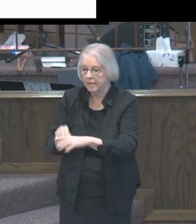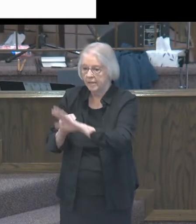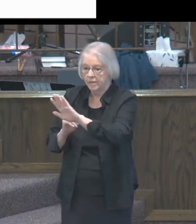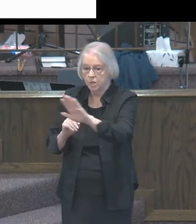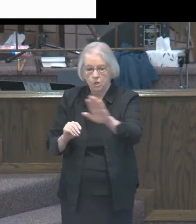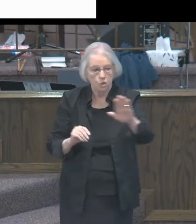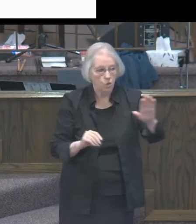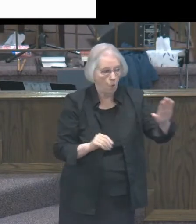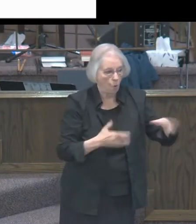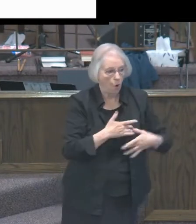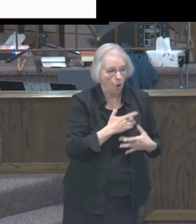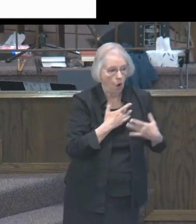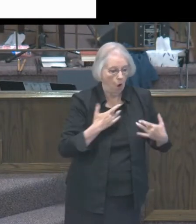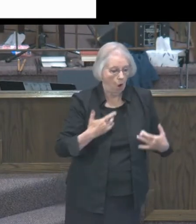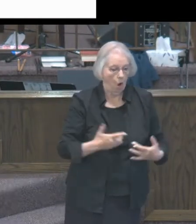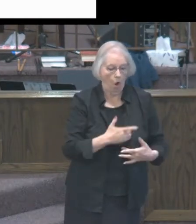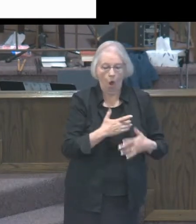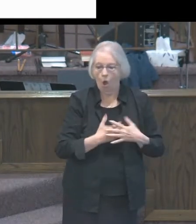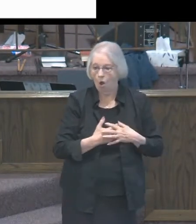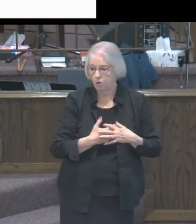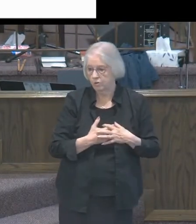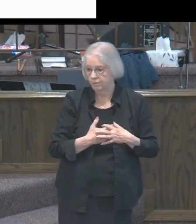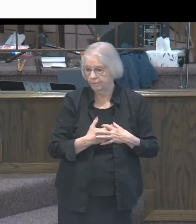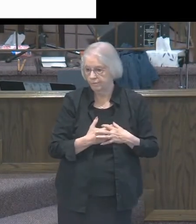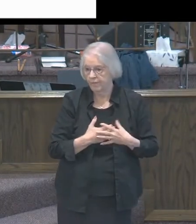than with what man sees you do.